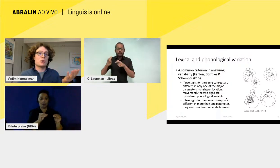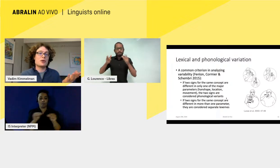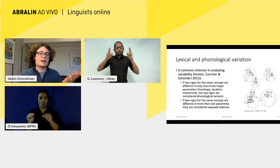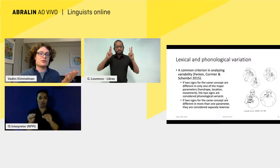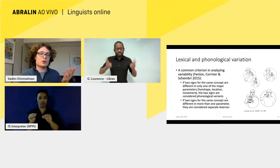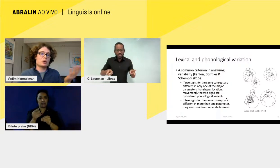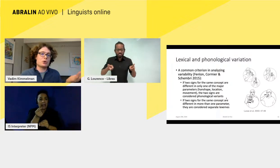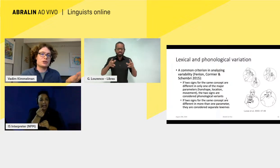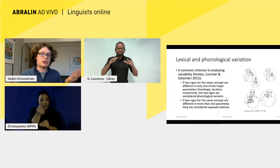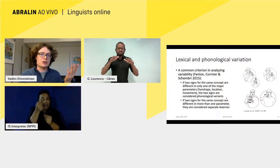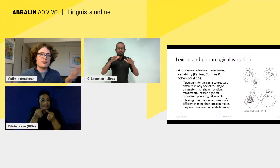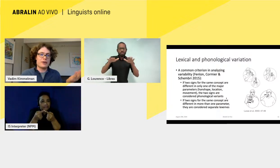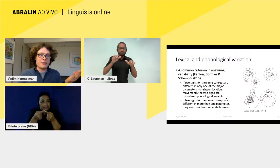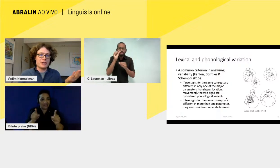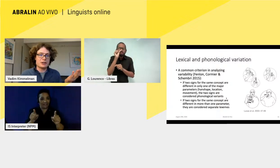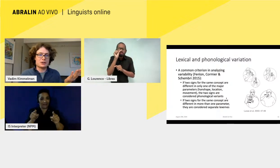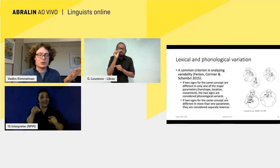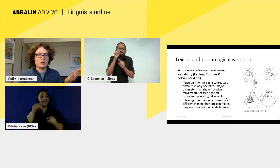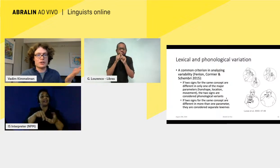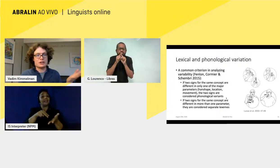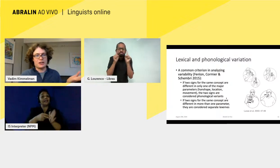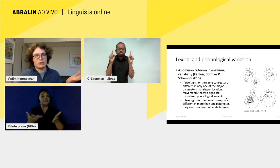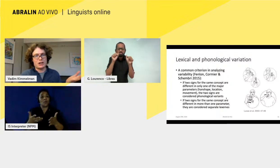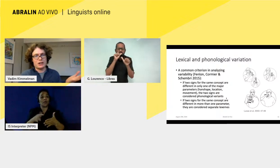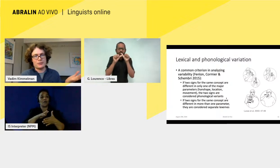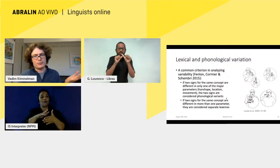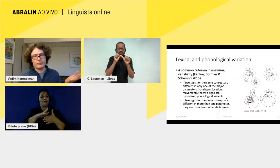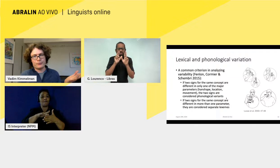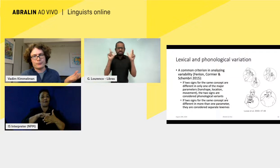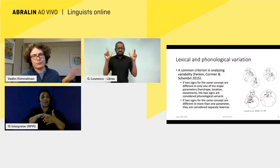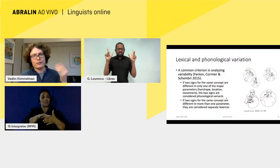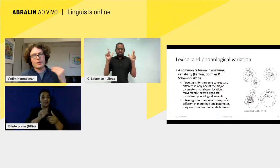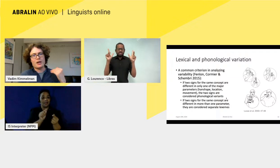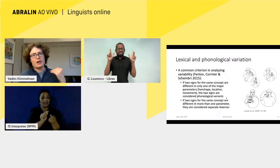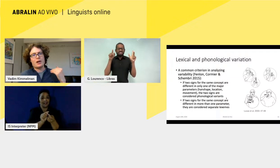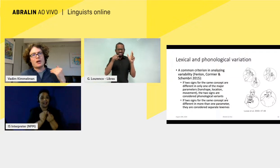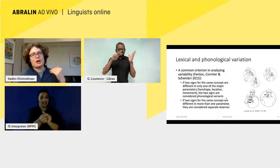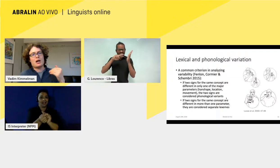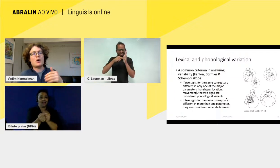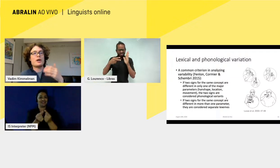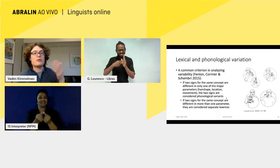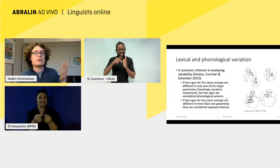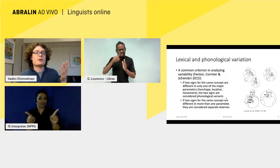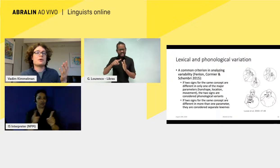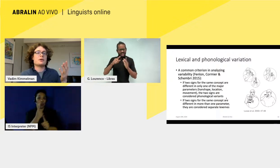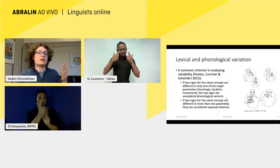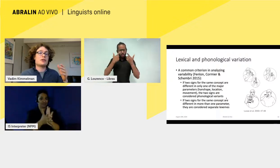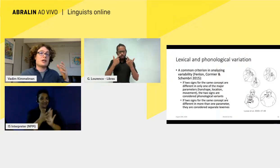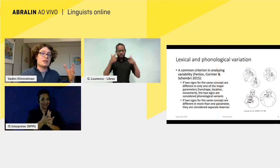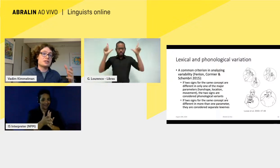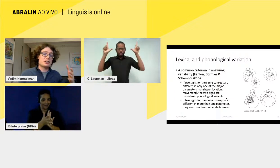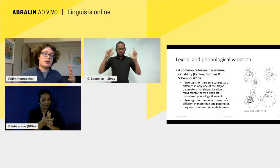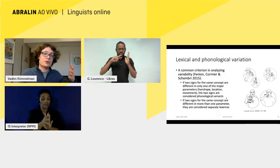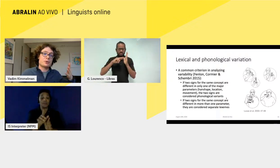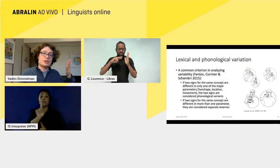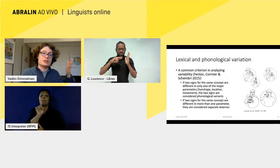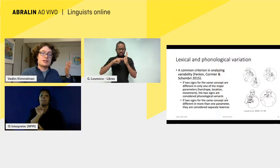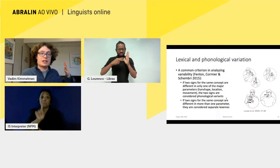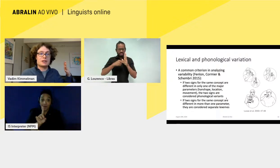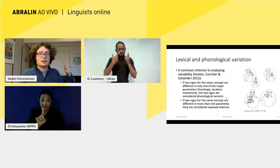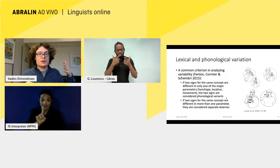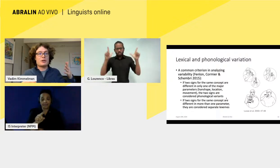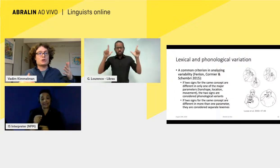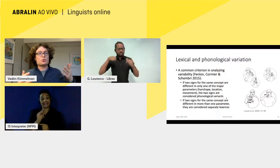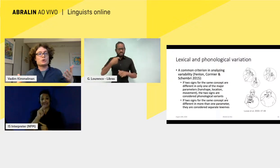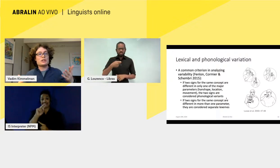We would call that phonological variants of the same sign. However, the other scenario